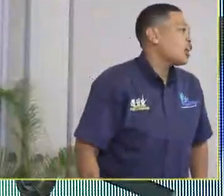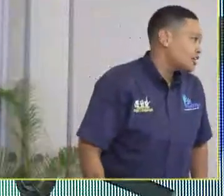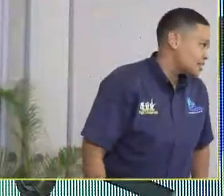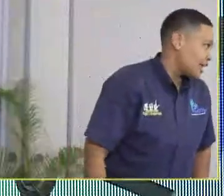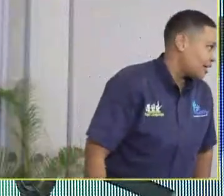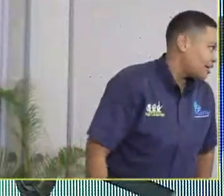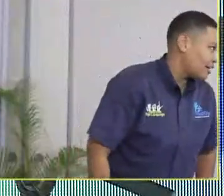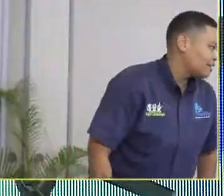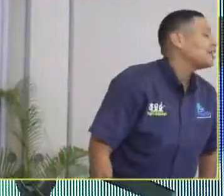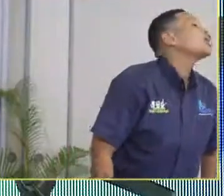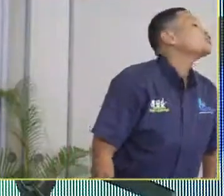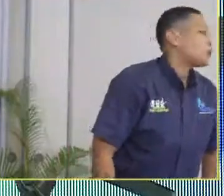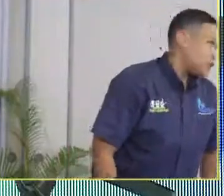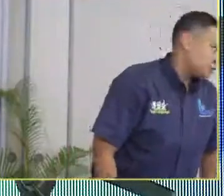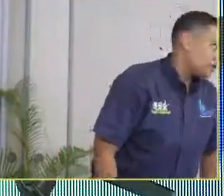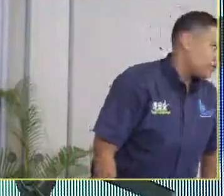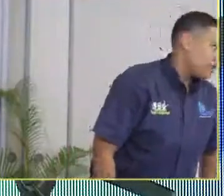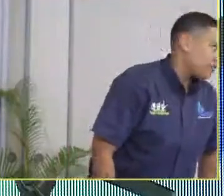meeting